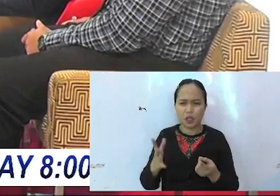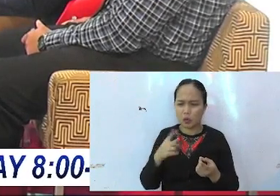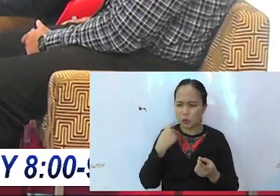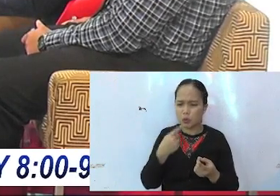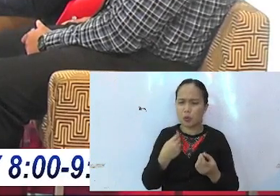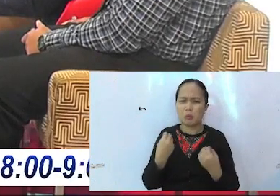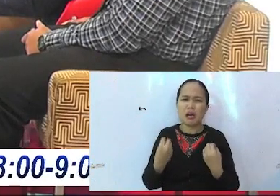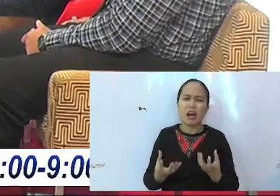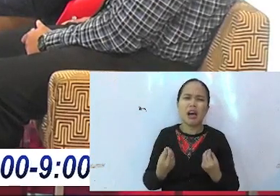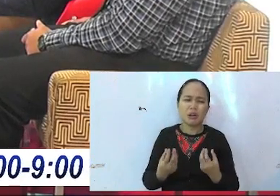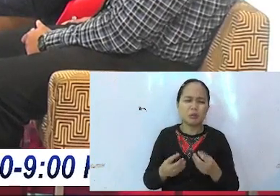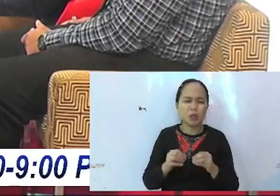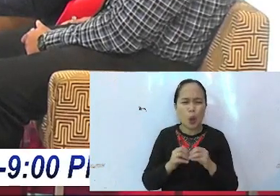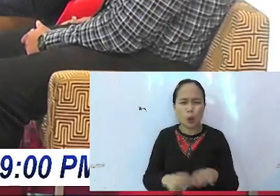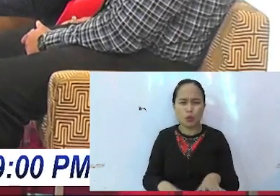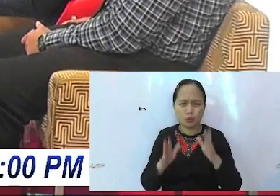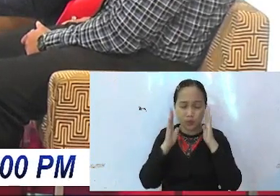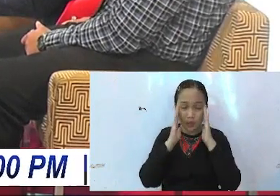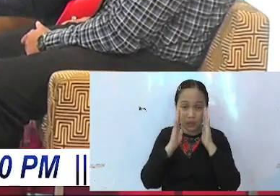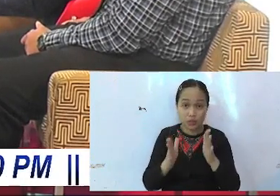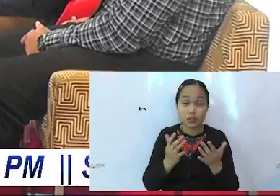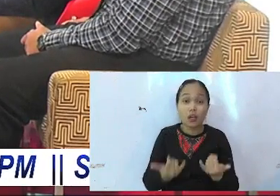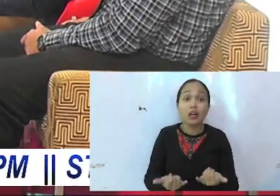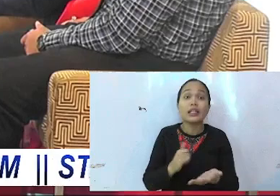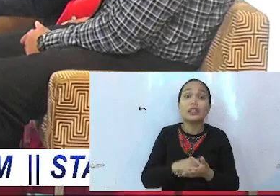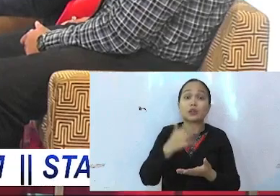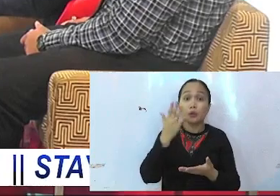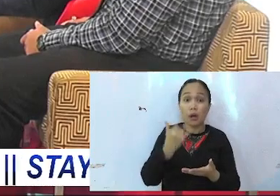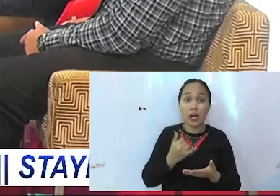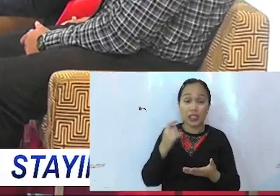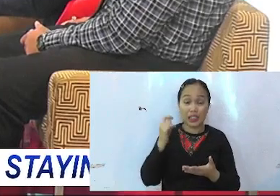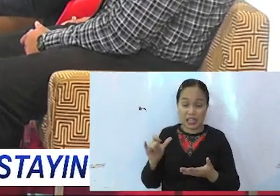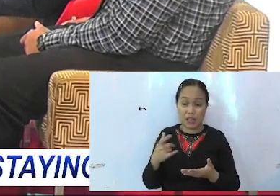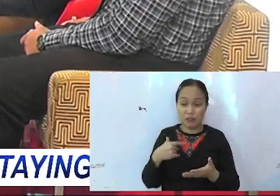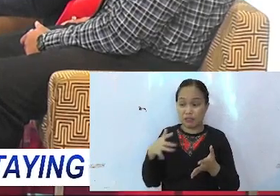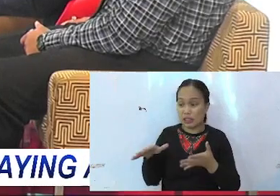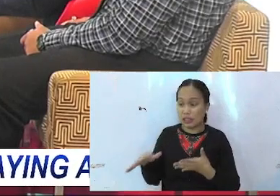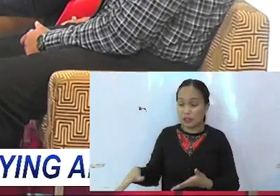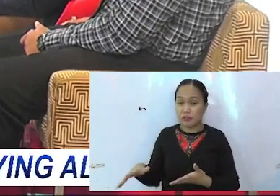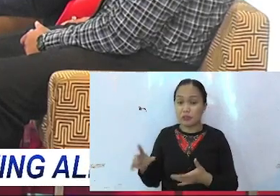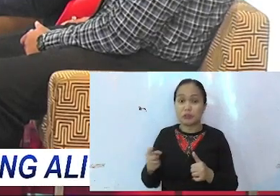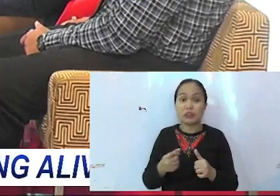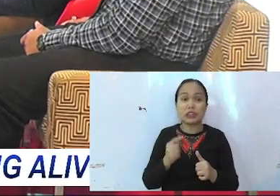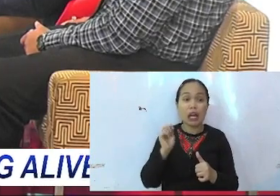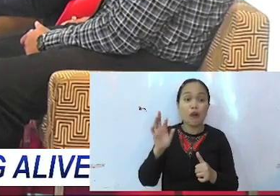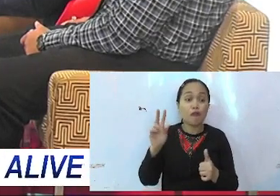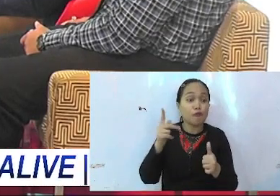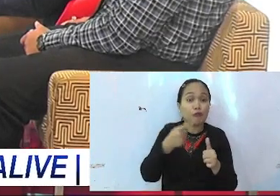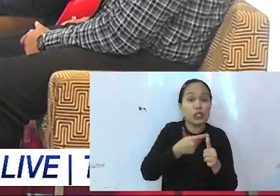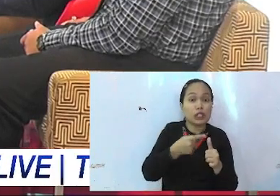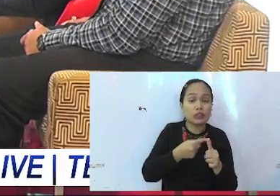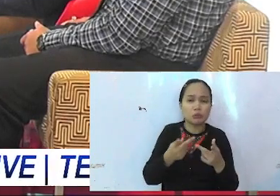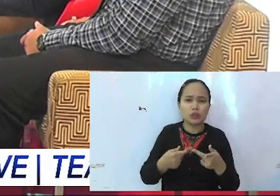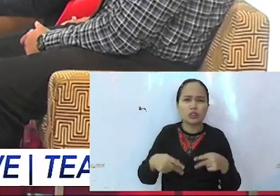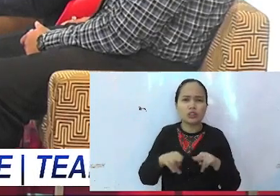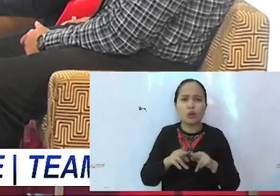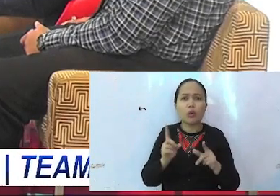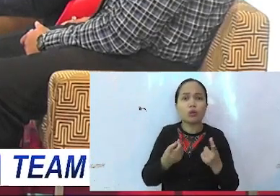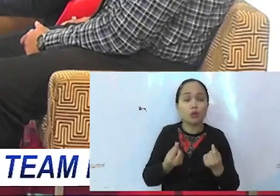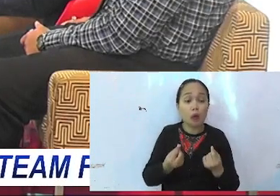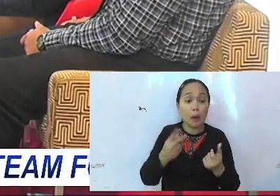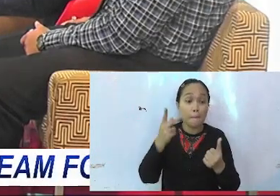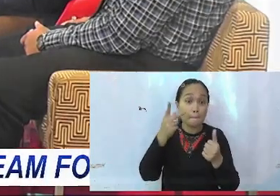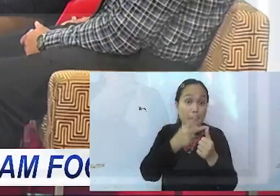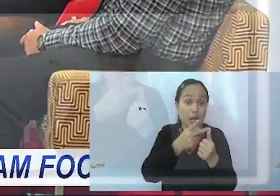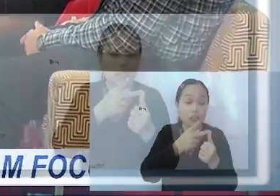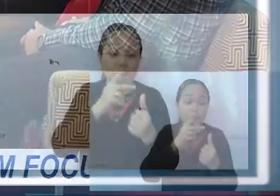sidetracked today. Yes. That's why they're leaving their primary position. Uh-huh. And going to the secondary position. Come on. Primary is for